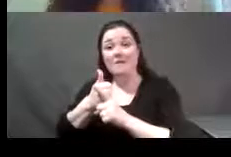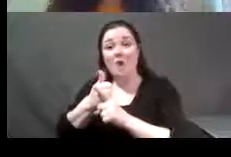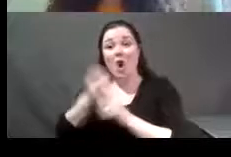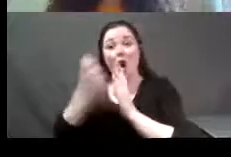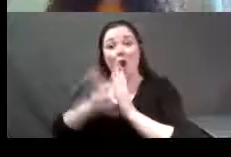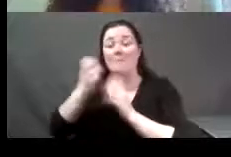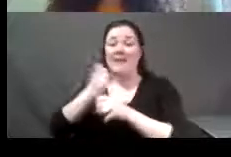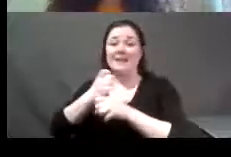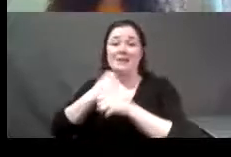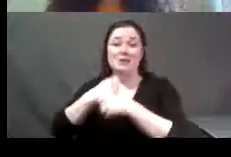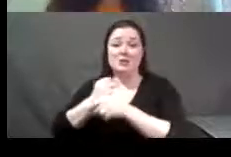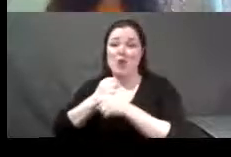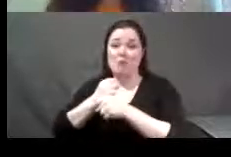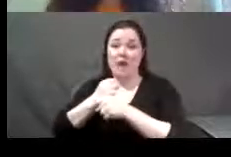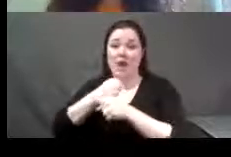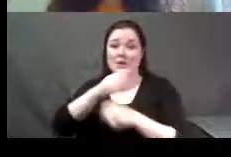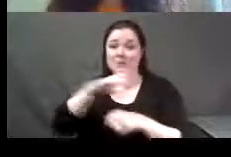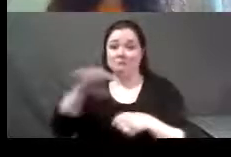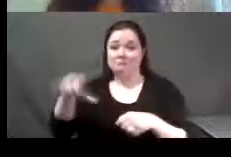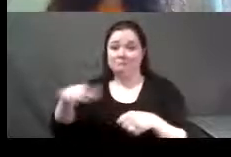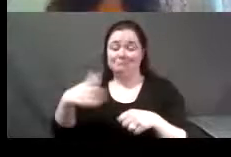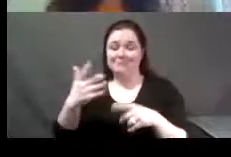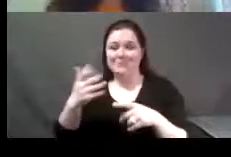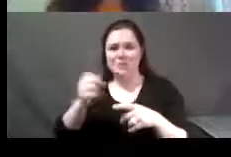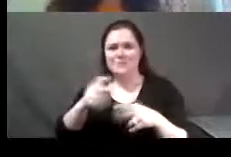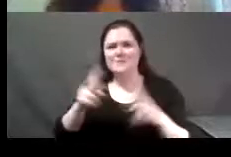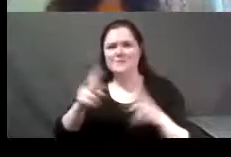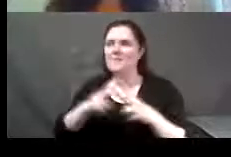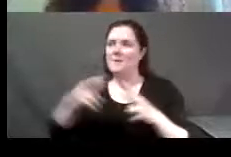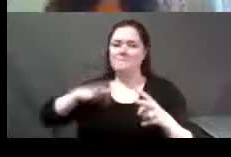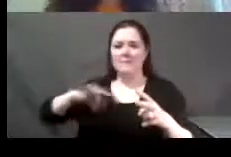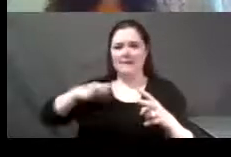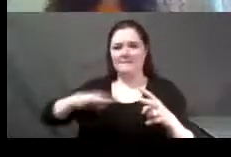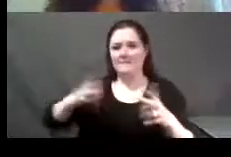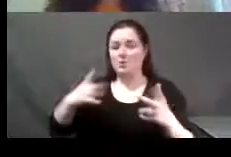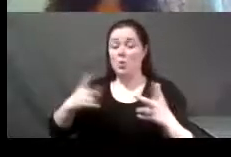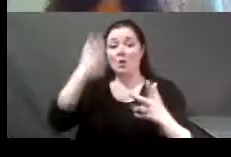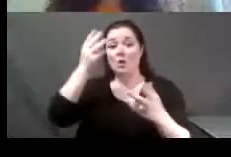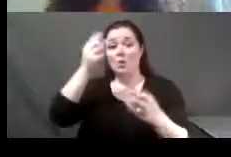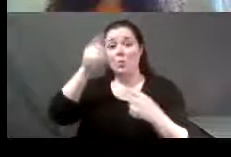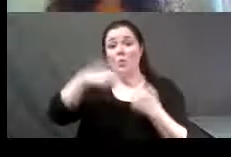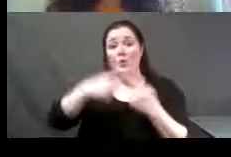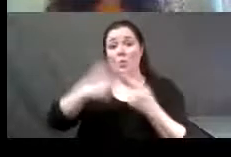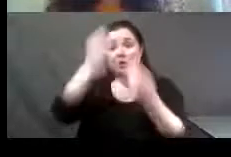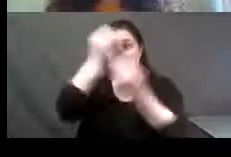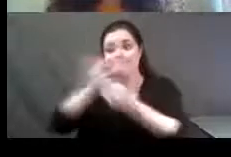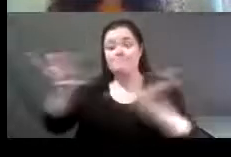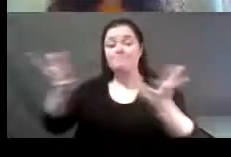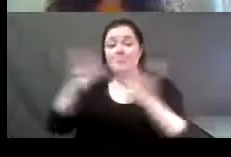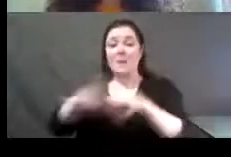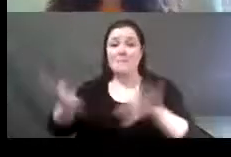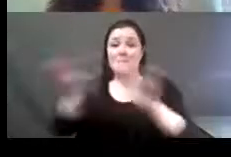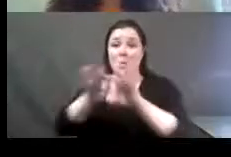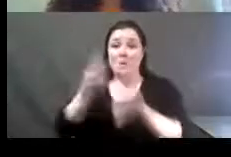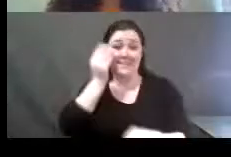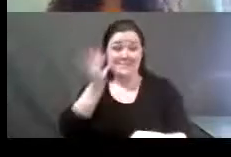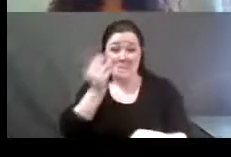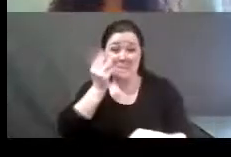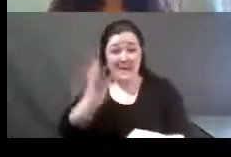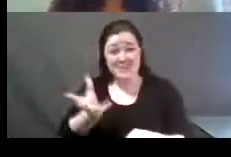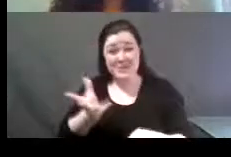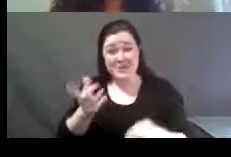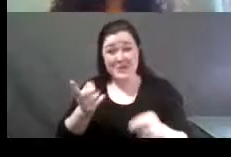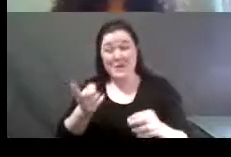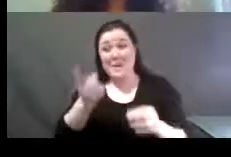for you. So it's very helpful when you want to spread important information to spread to the community so that more people can